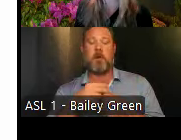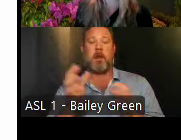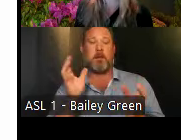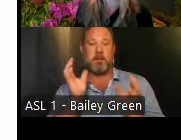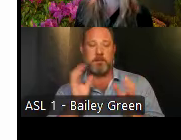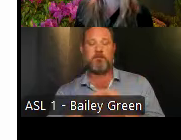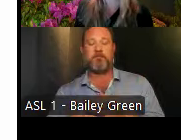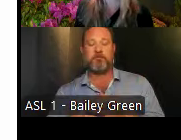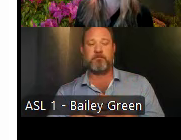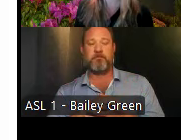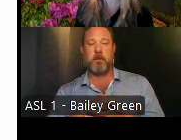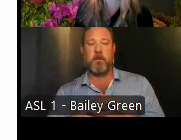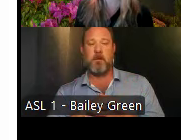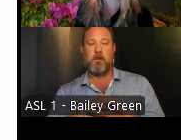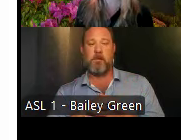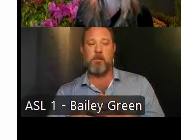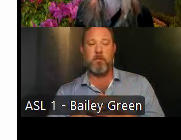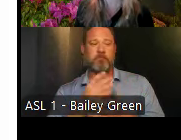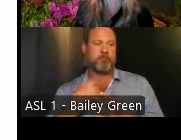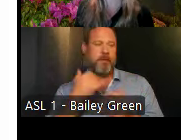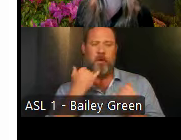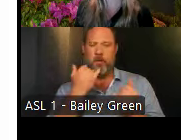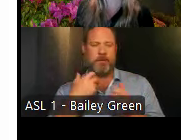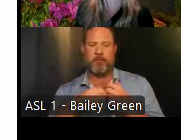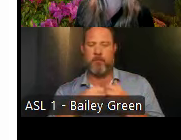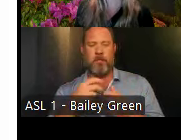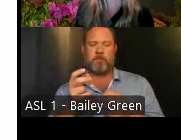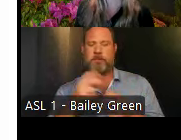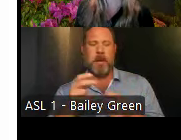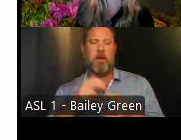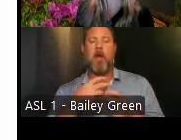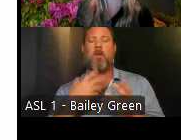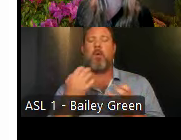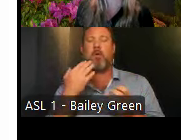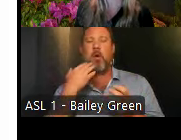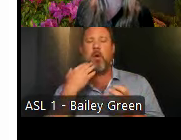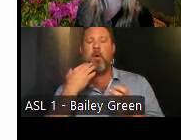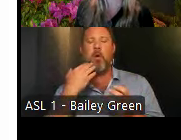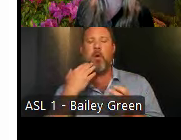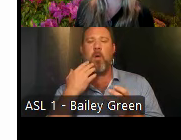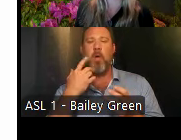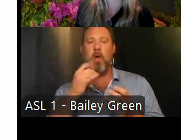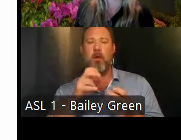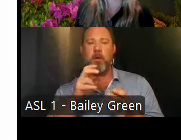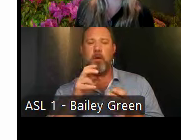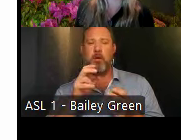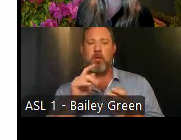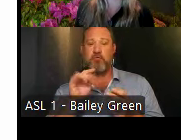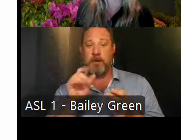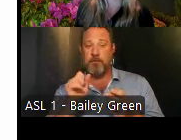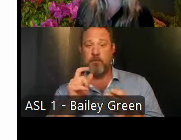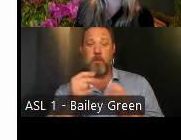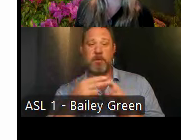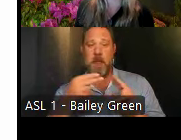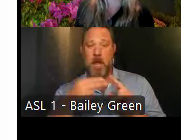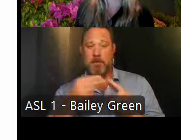in. My phone kept having issues going in and out, and I want to know, are the transcripts or the slideshows,